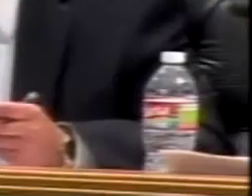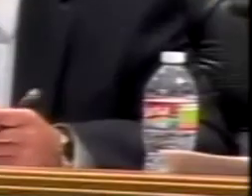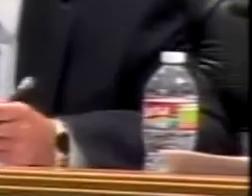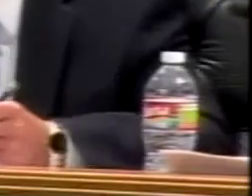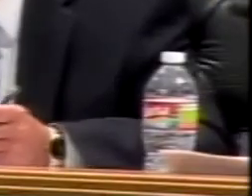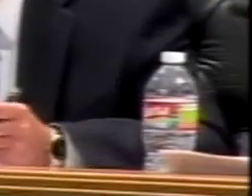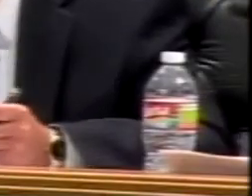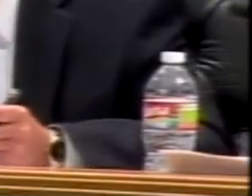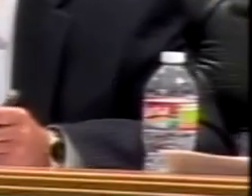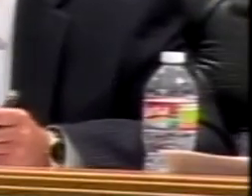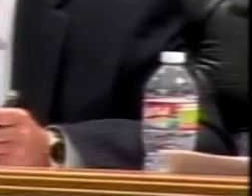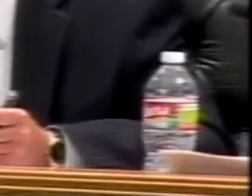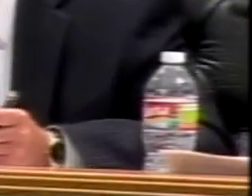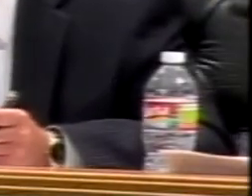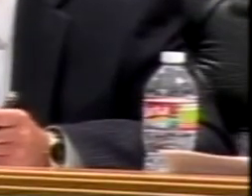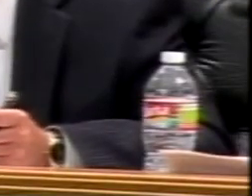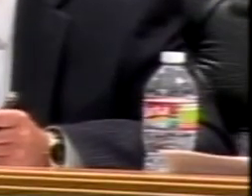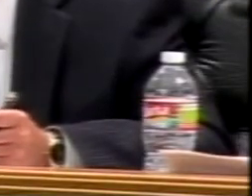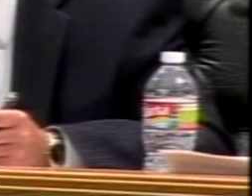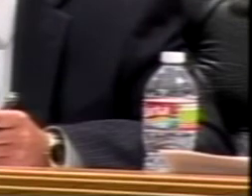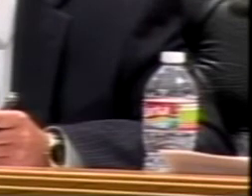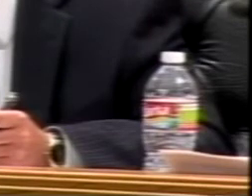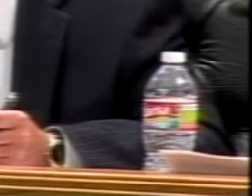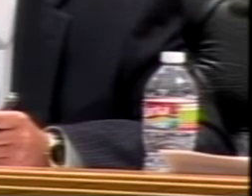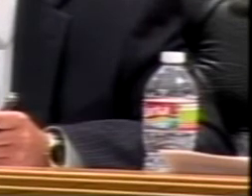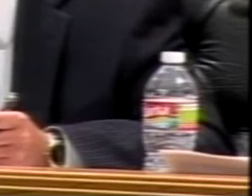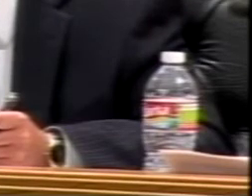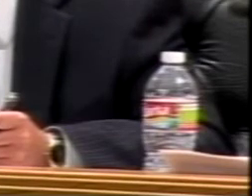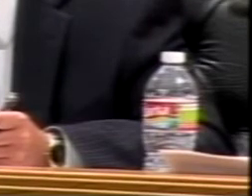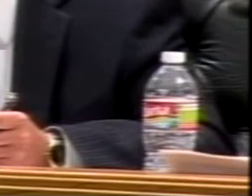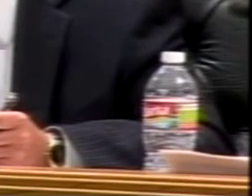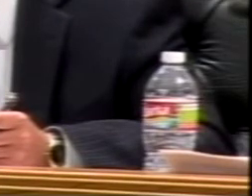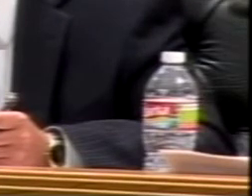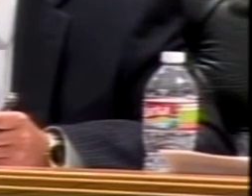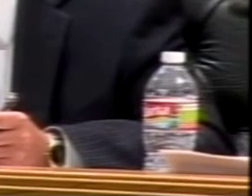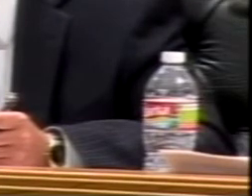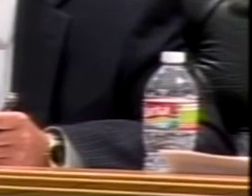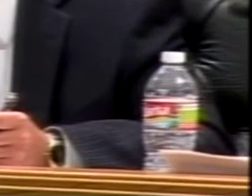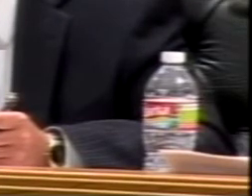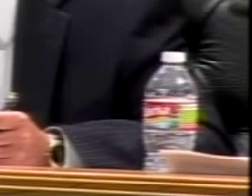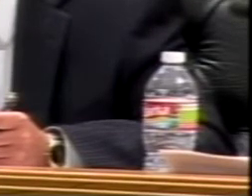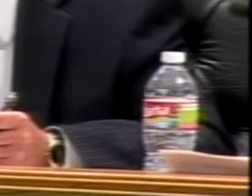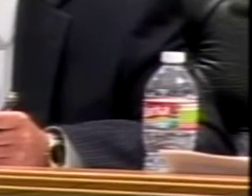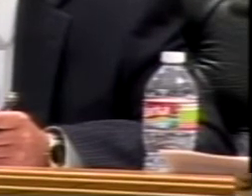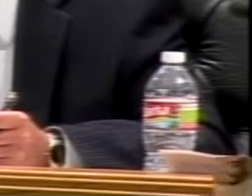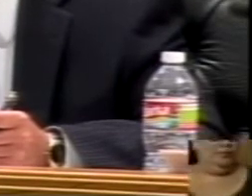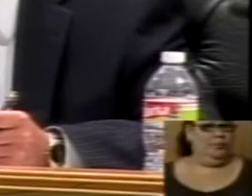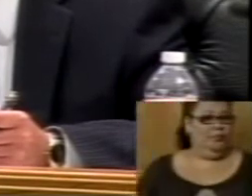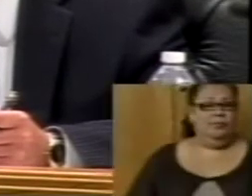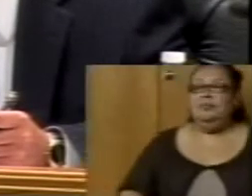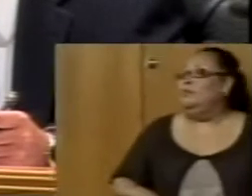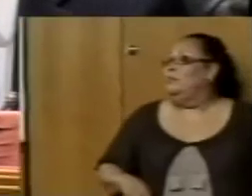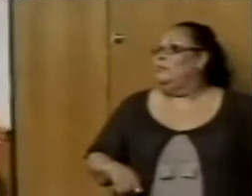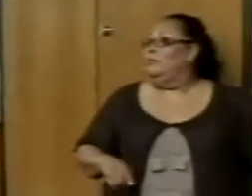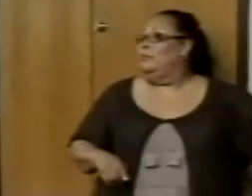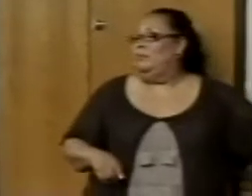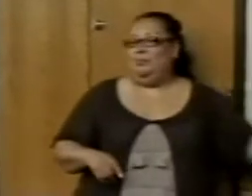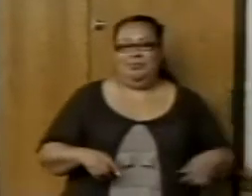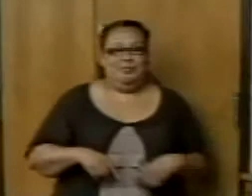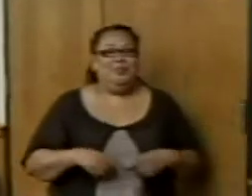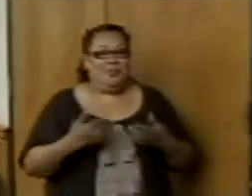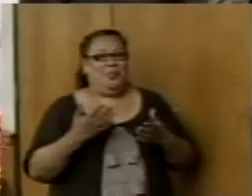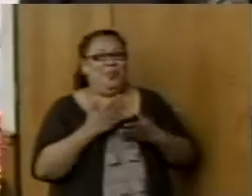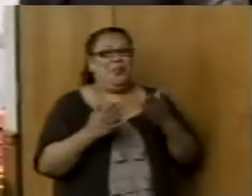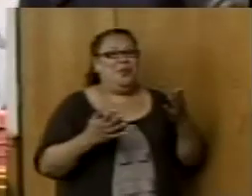Item number 5. Presentation regarding bus driver routes during the 2012-2013 school year, established routes, route assignments,